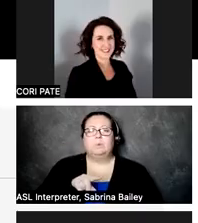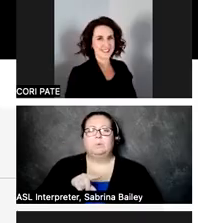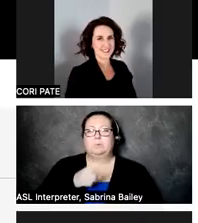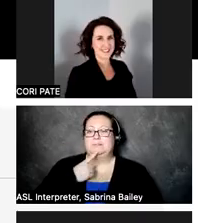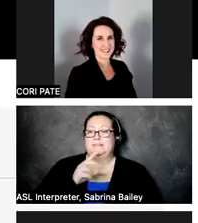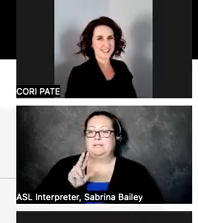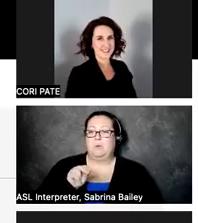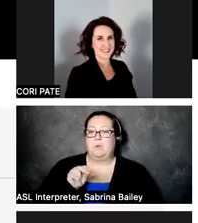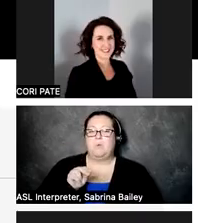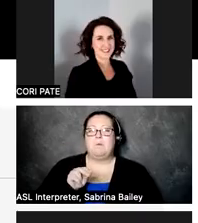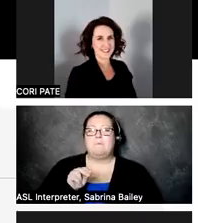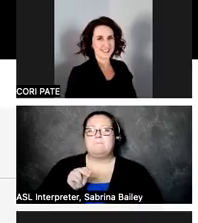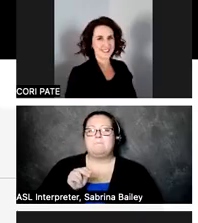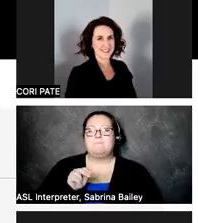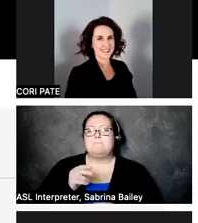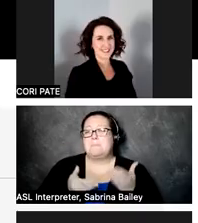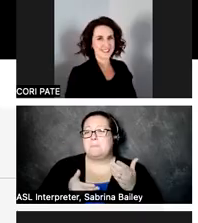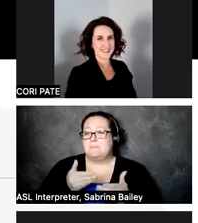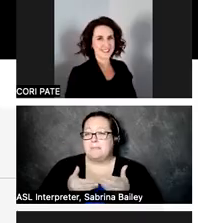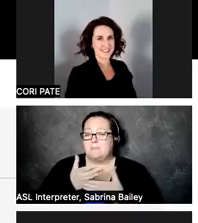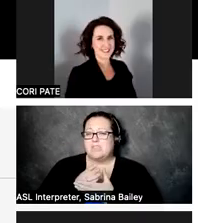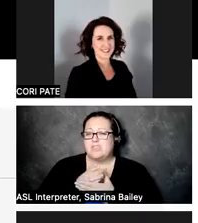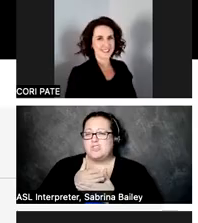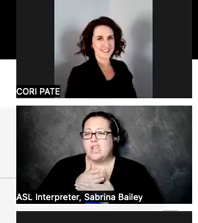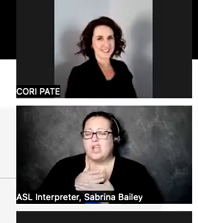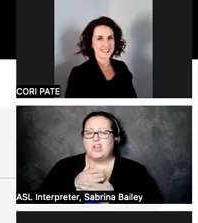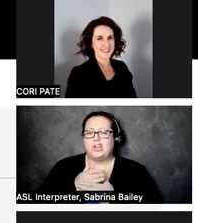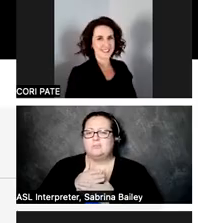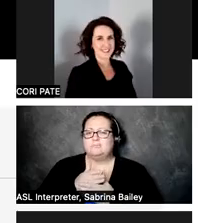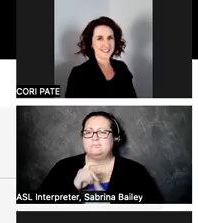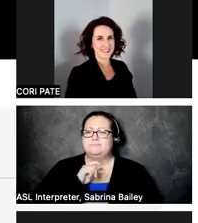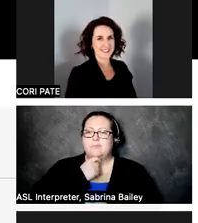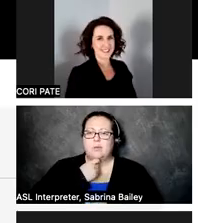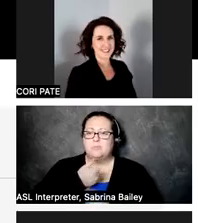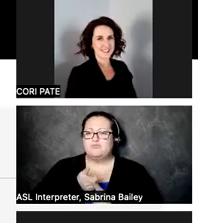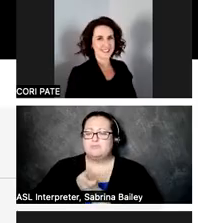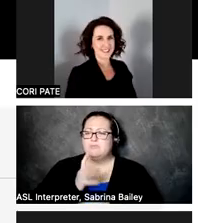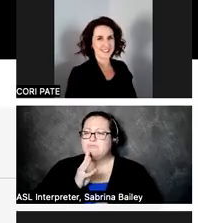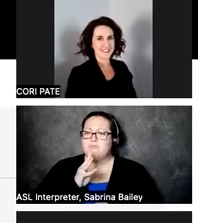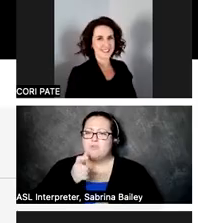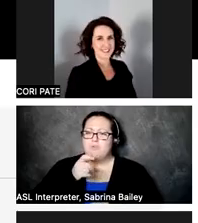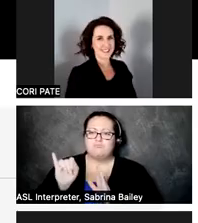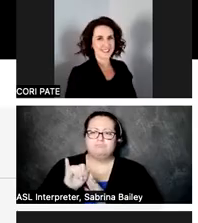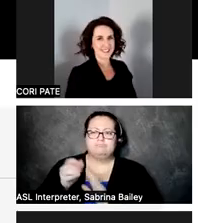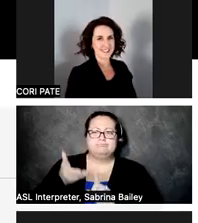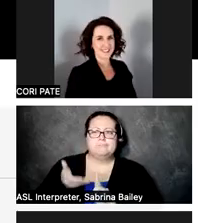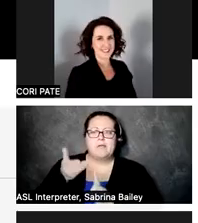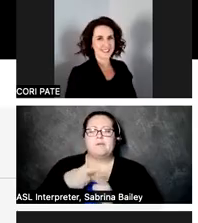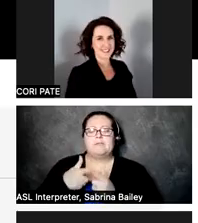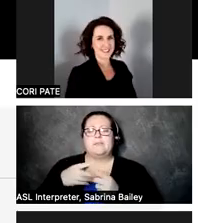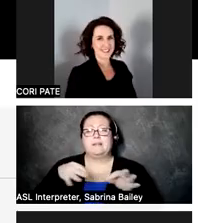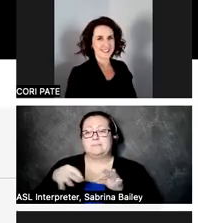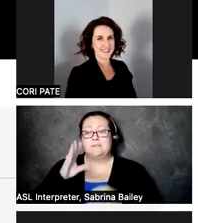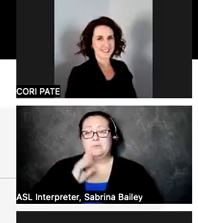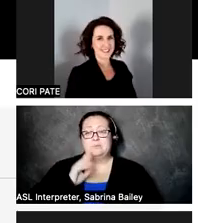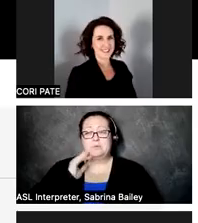no. Maybe if you could share, you could just unmute yourself and say who you are and just talk about your experience, that why